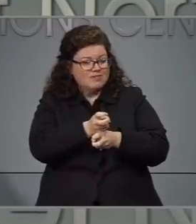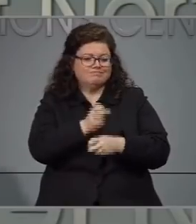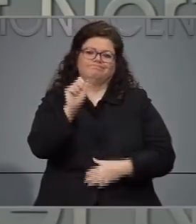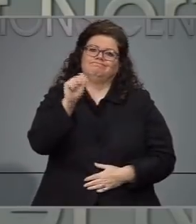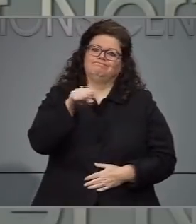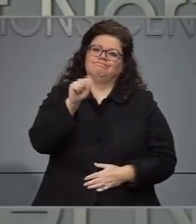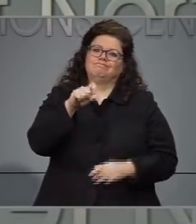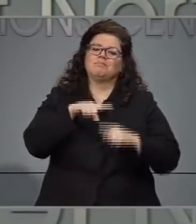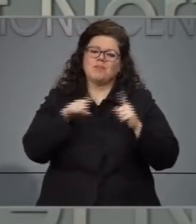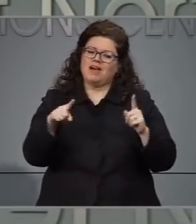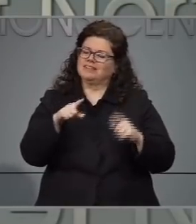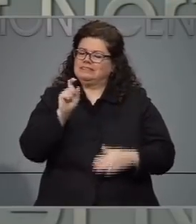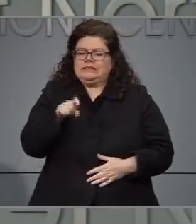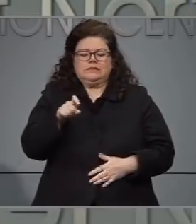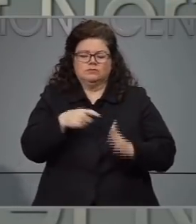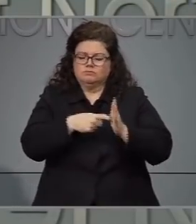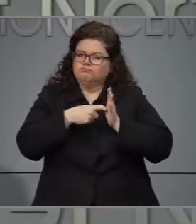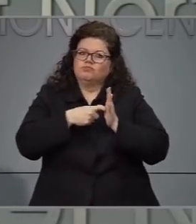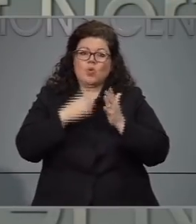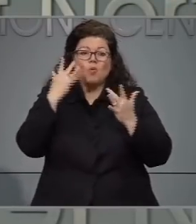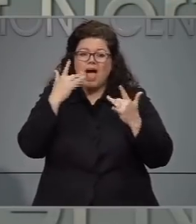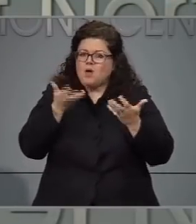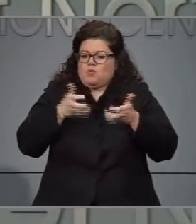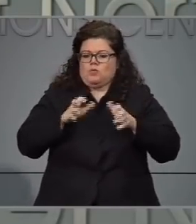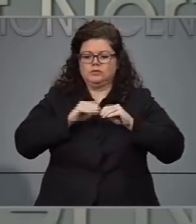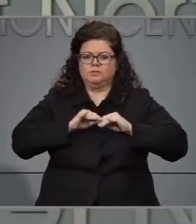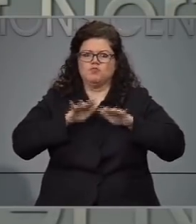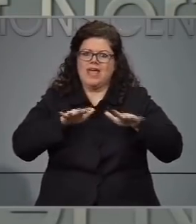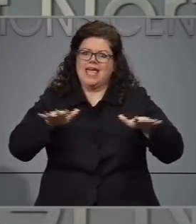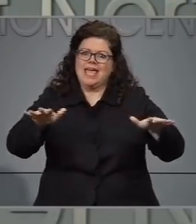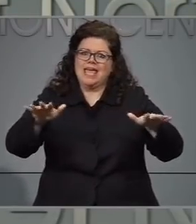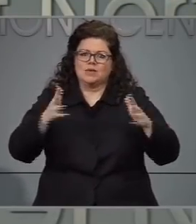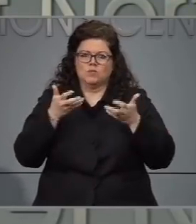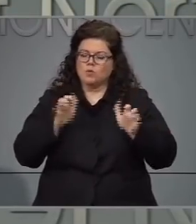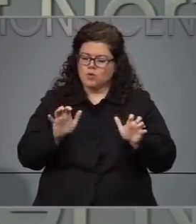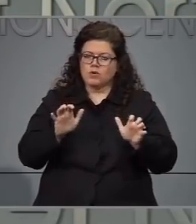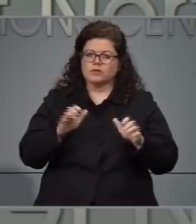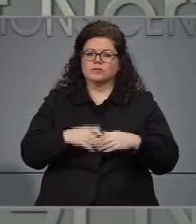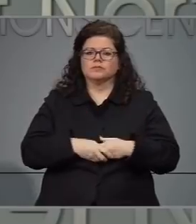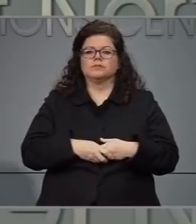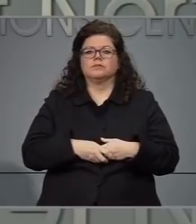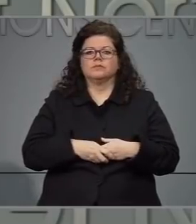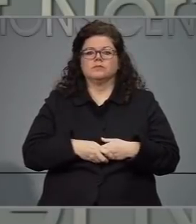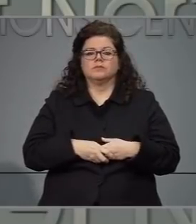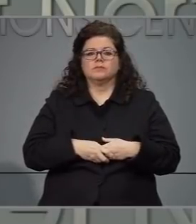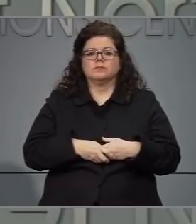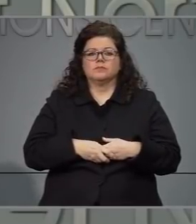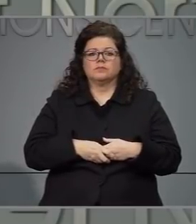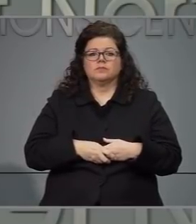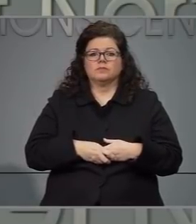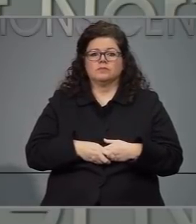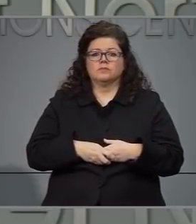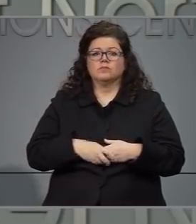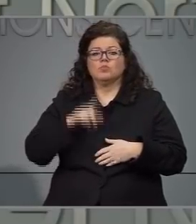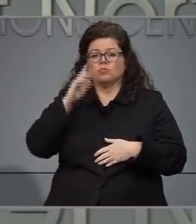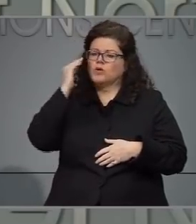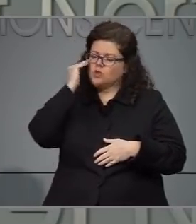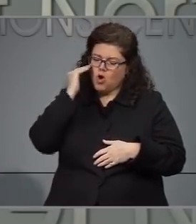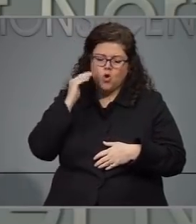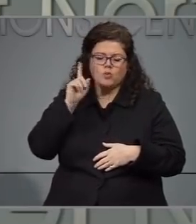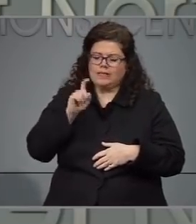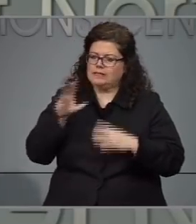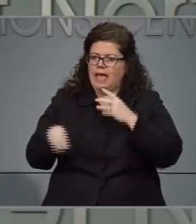but necessary to slow the spread. And we know that further action to protect our state will